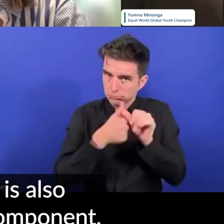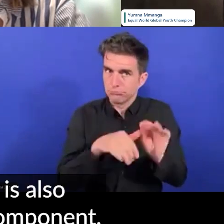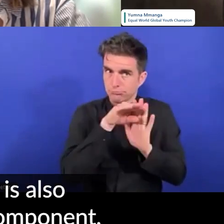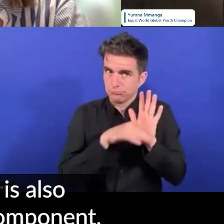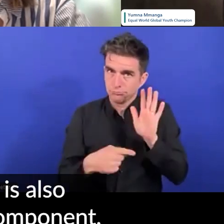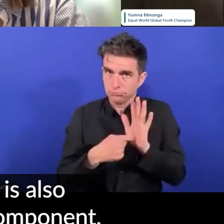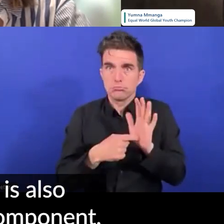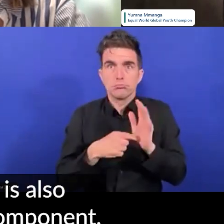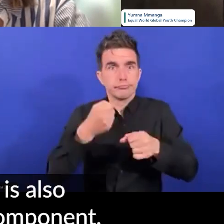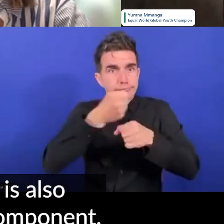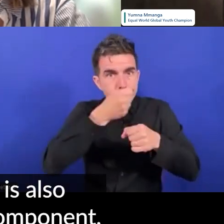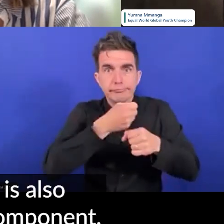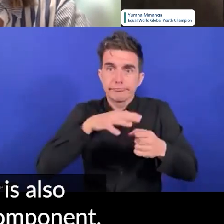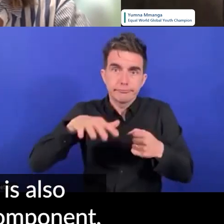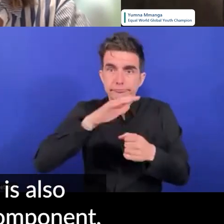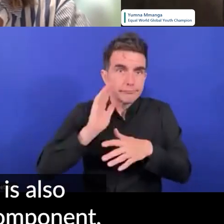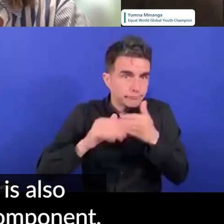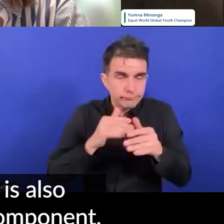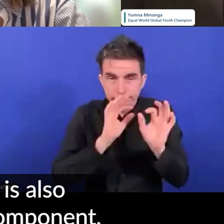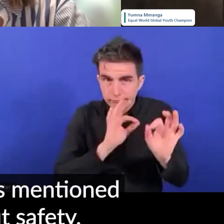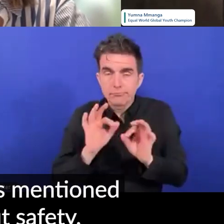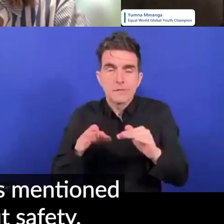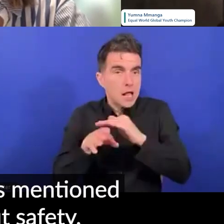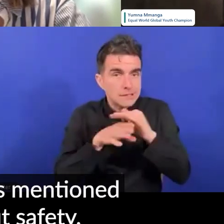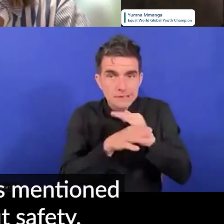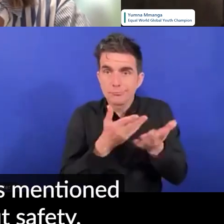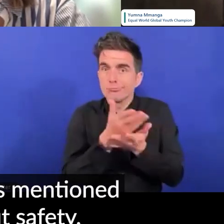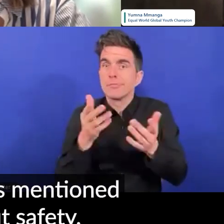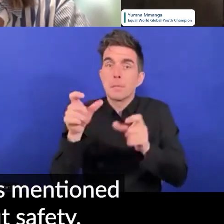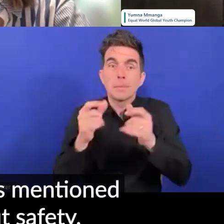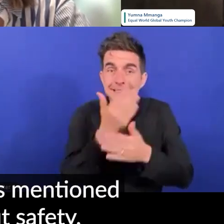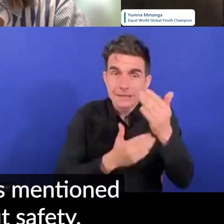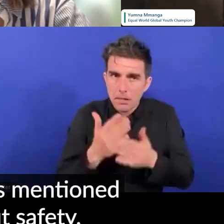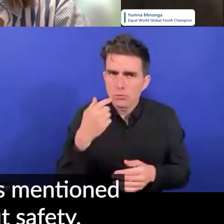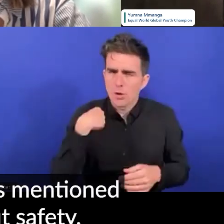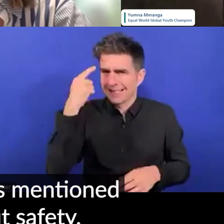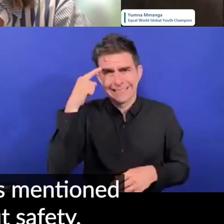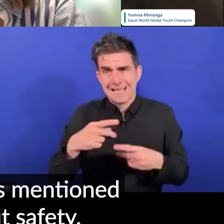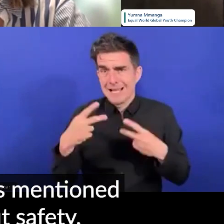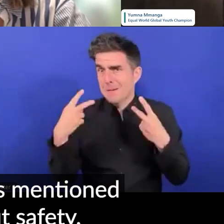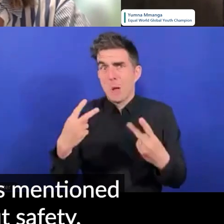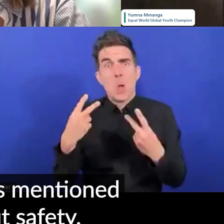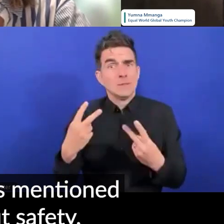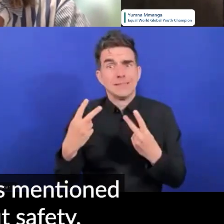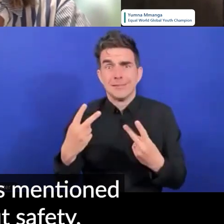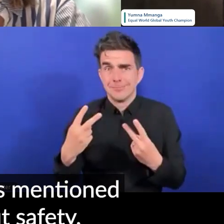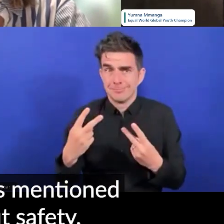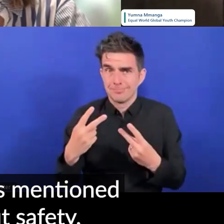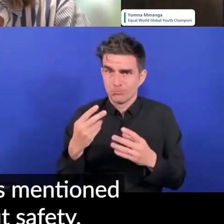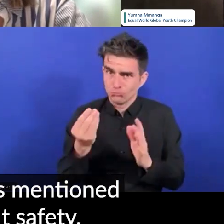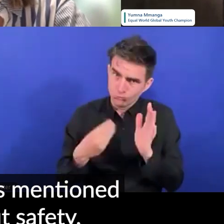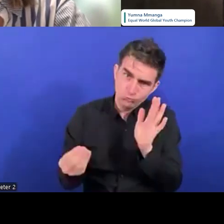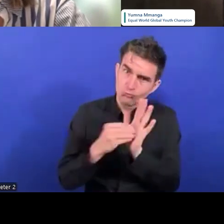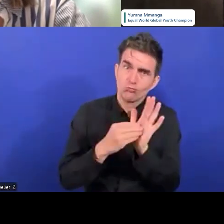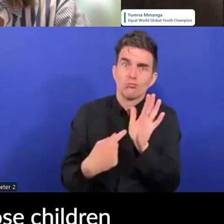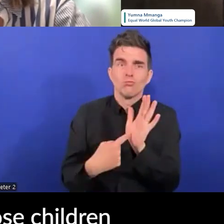disability. So yes, that is also an important component. And like Anaya has mentioned also, it's about